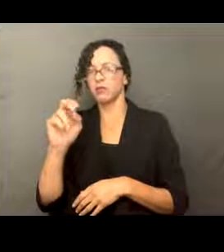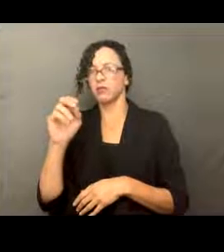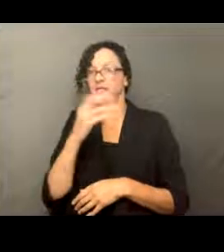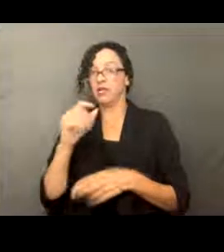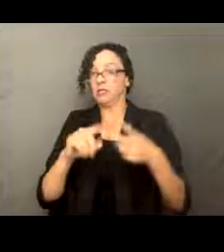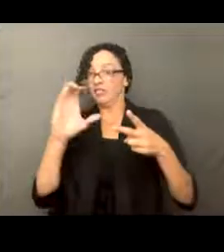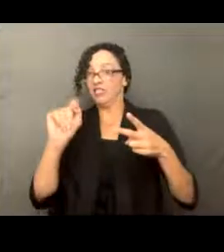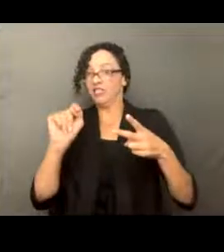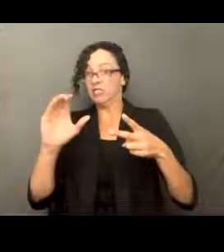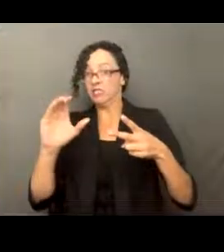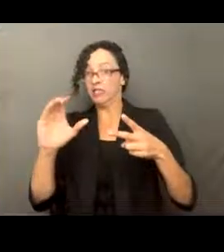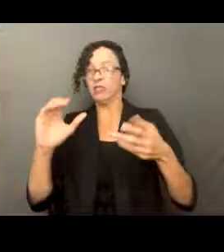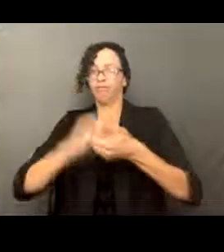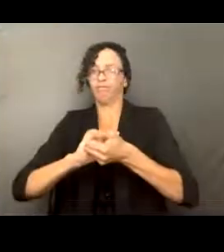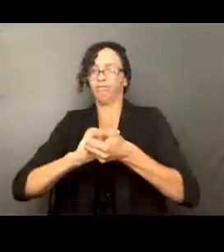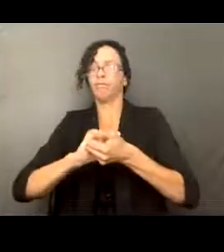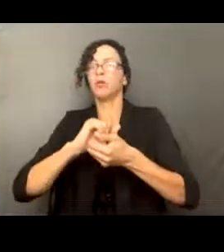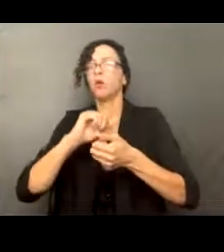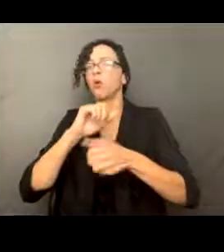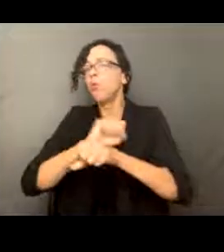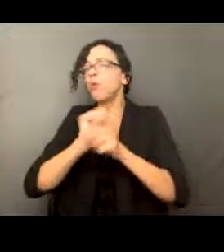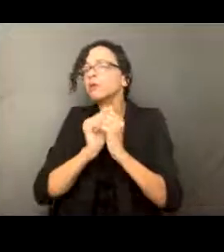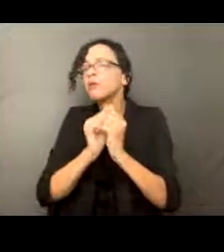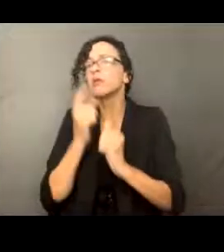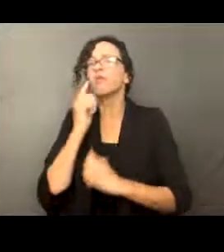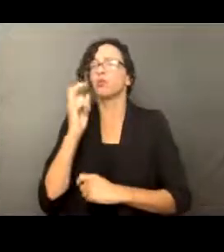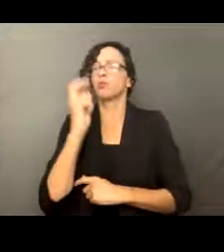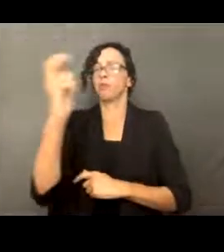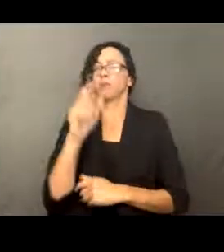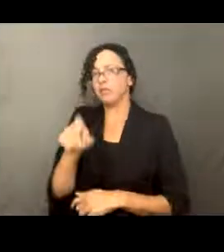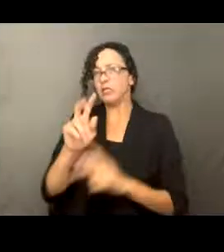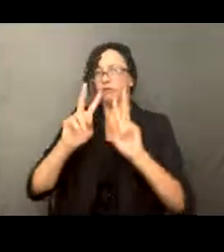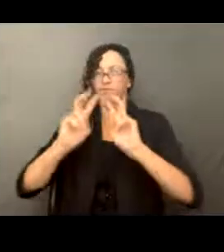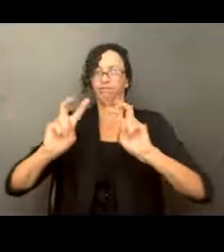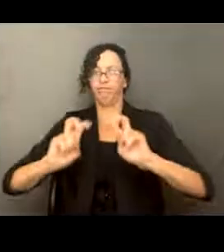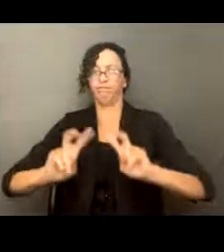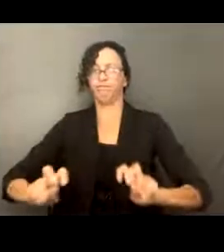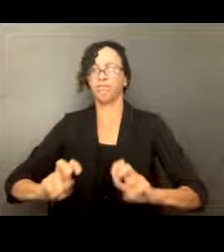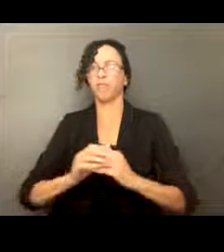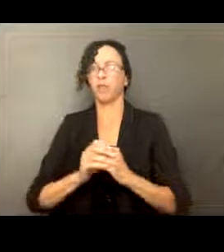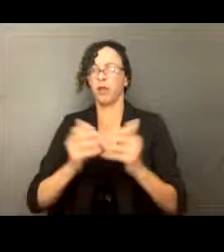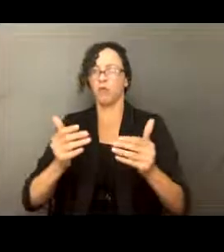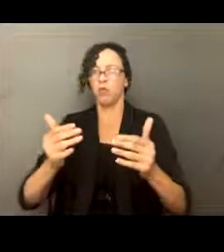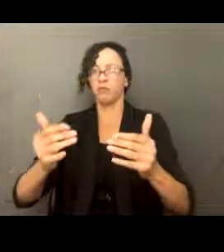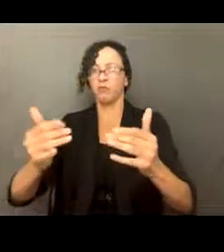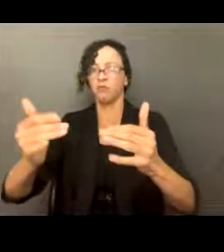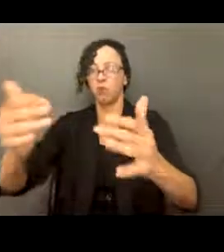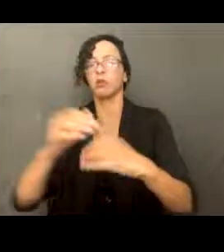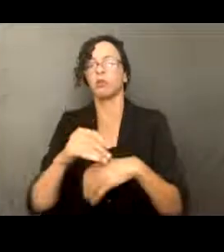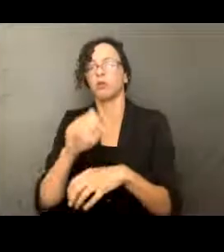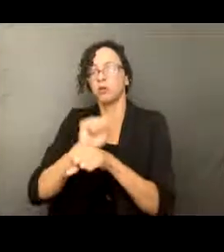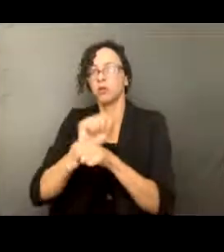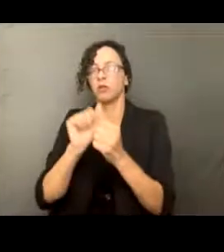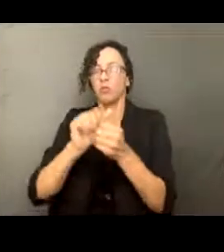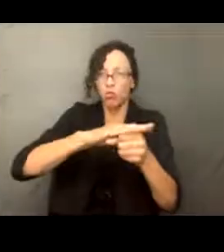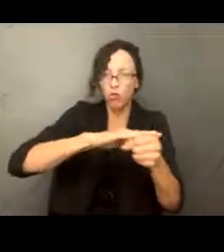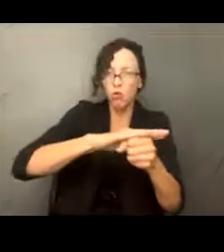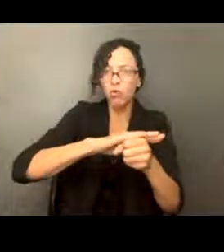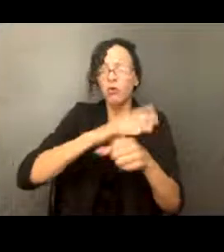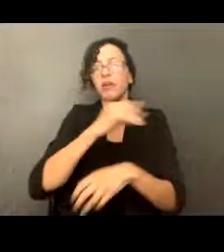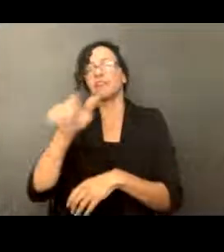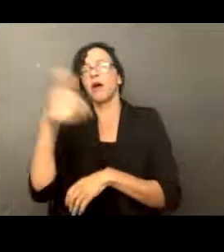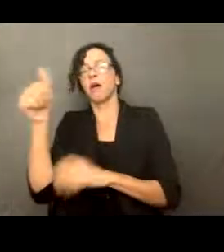together on transportation needs assessments moving forward, working with local and